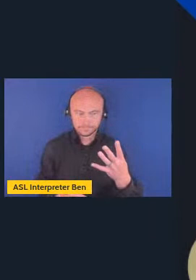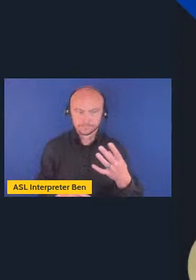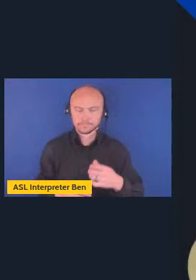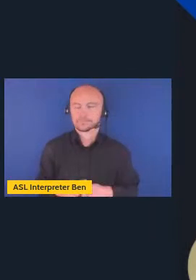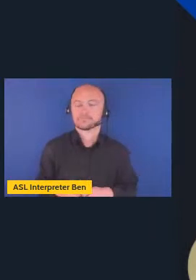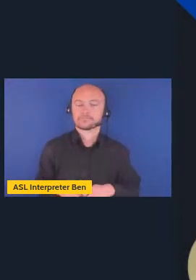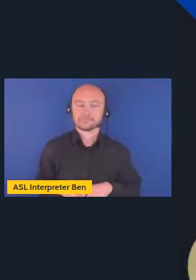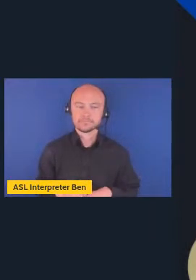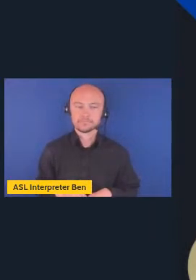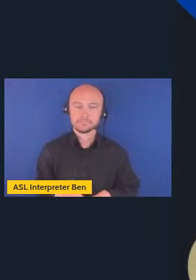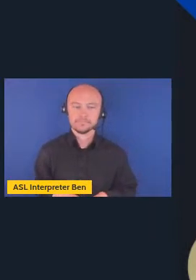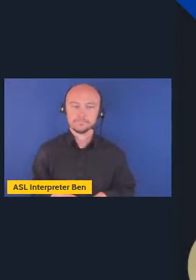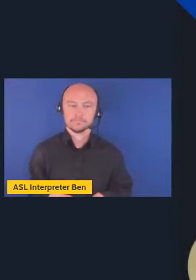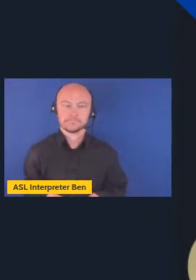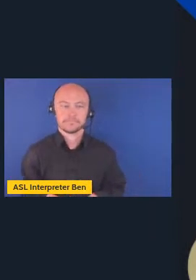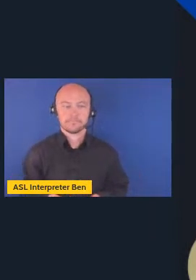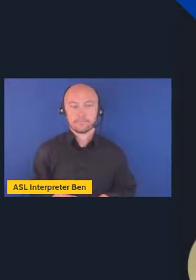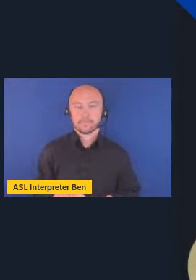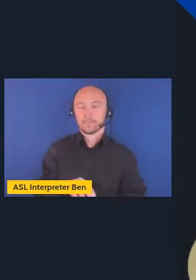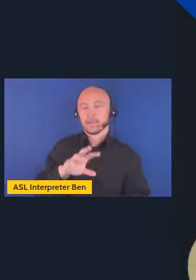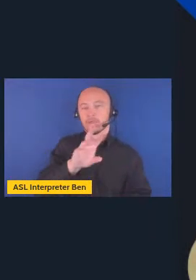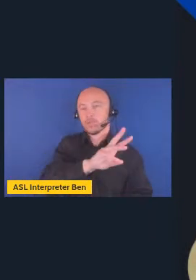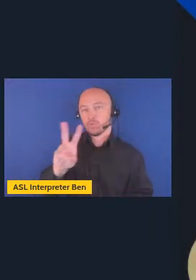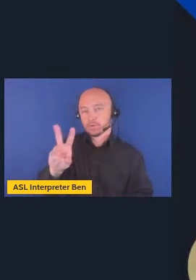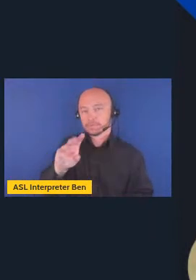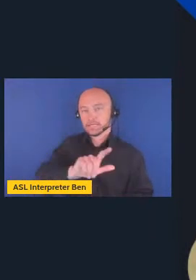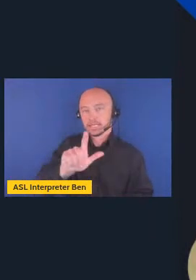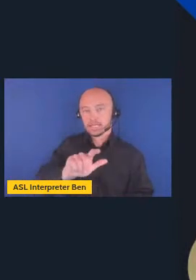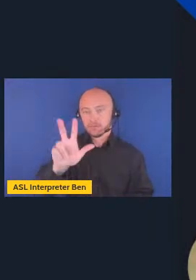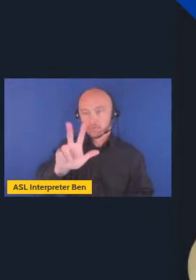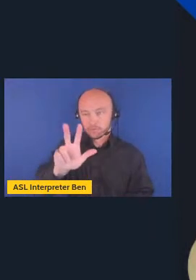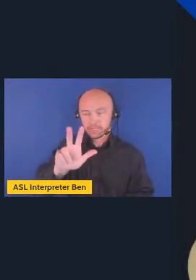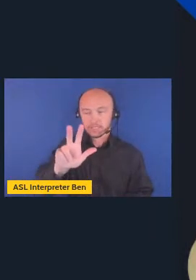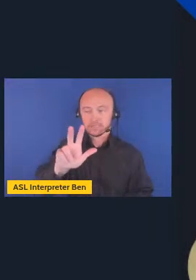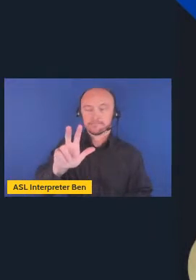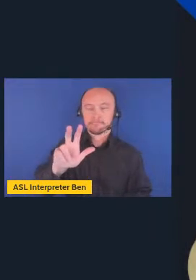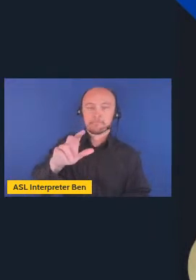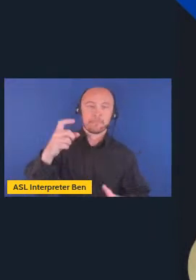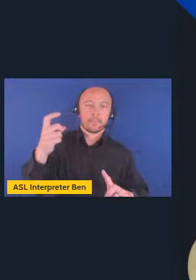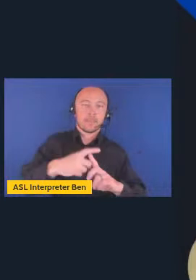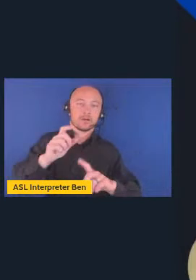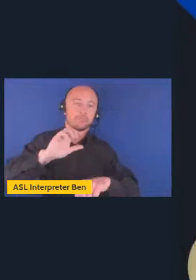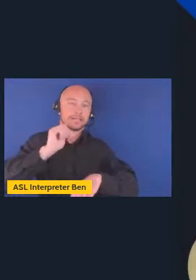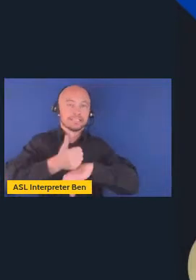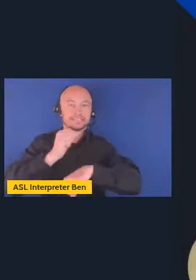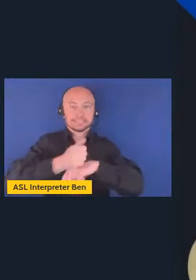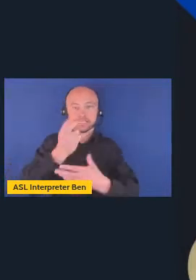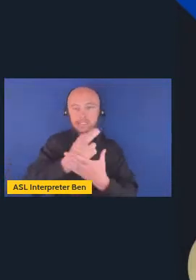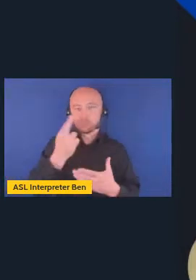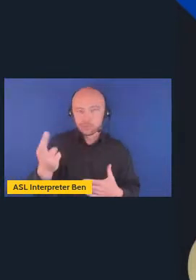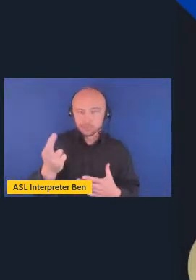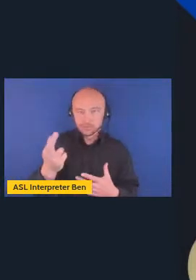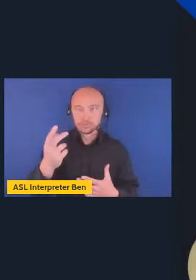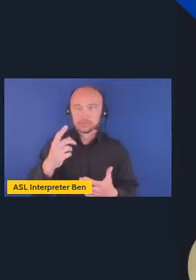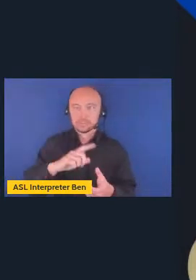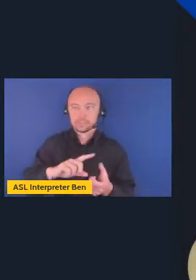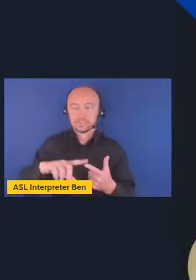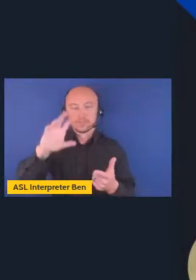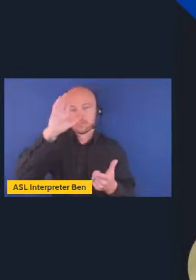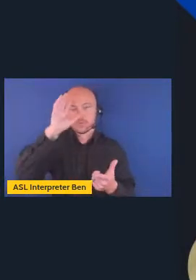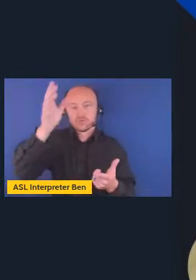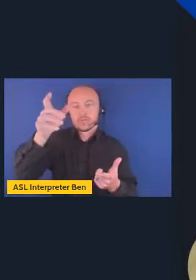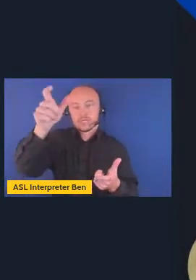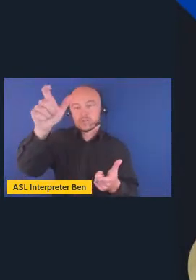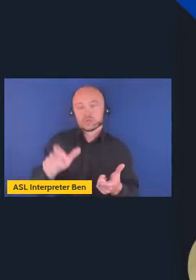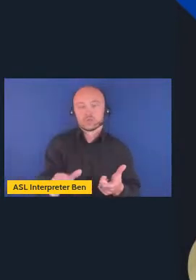used the website level 3 construct that automatically set up all the resources to create the serverless